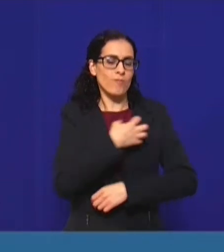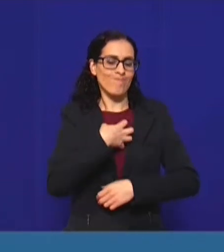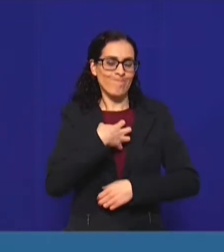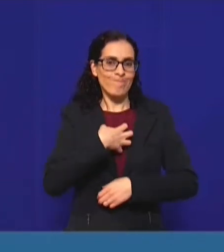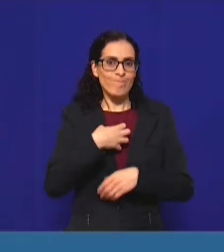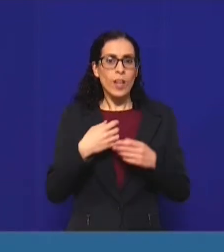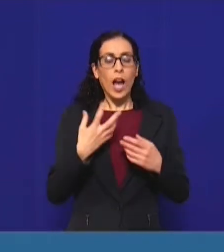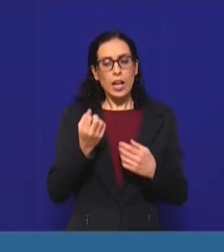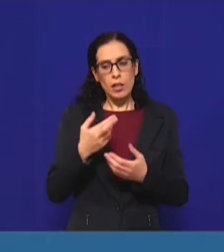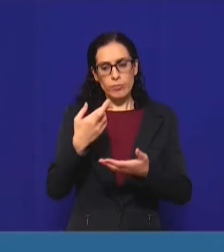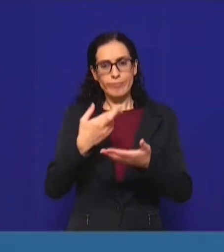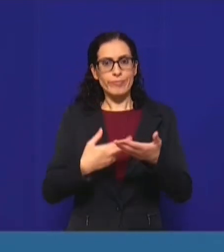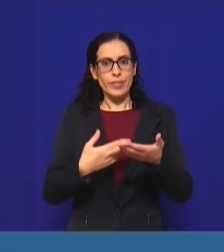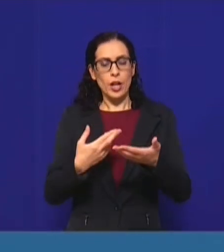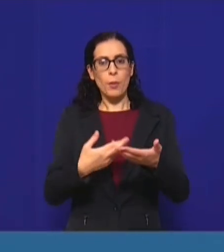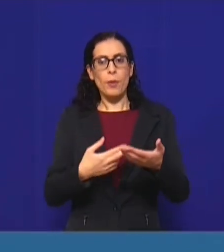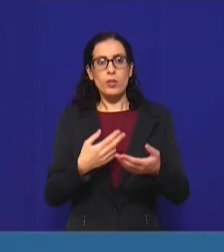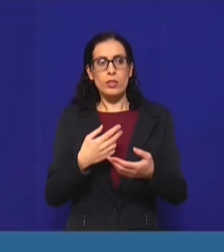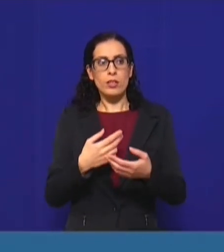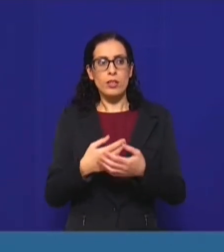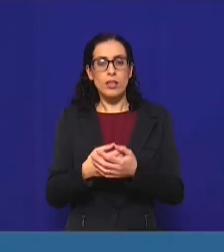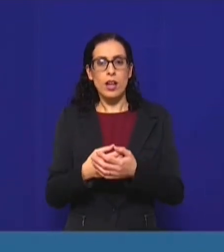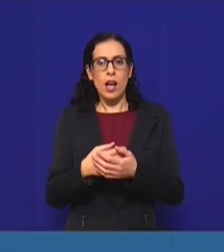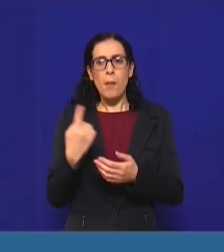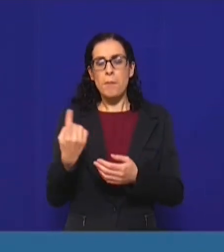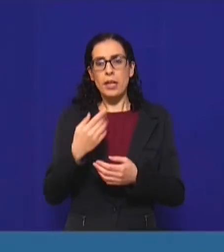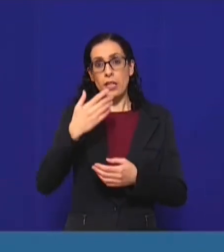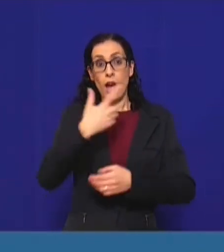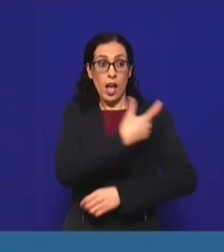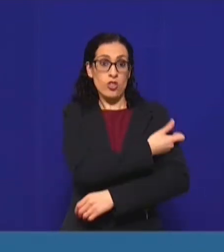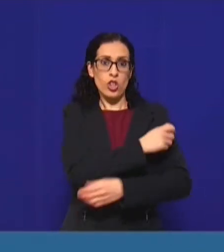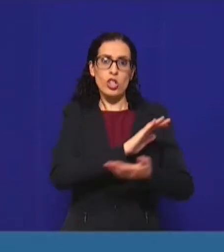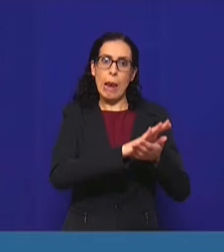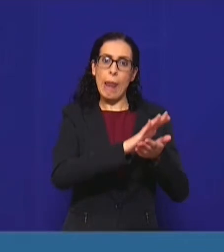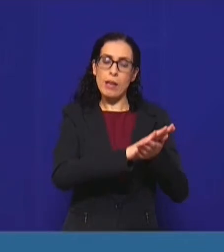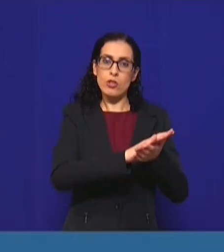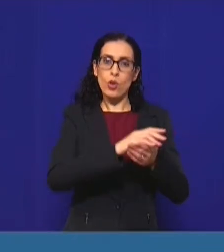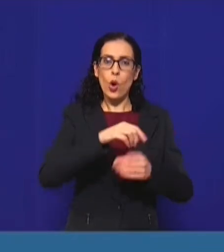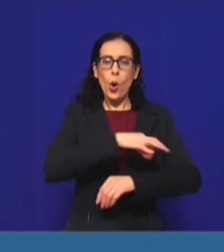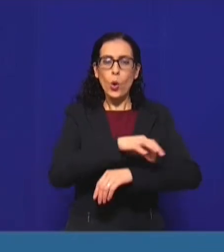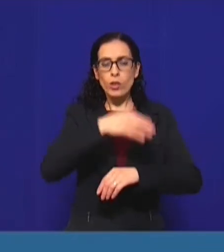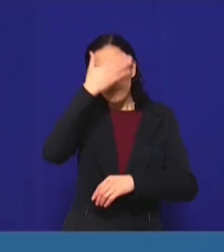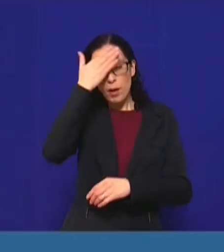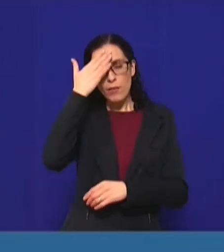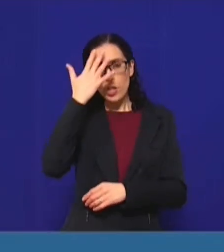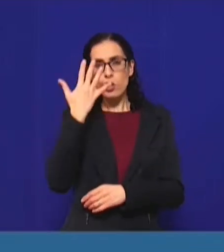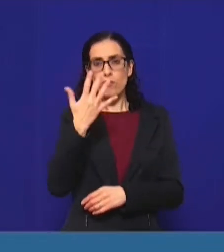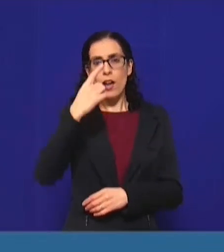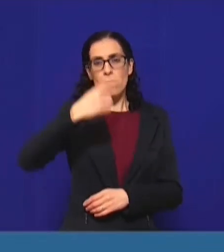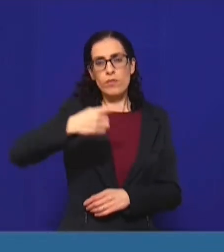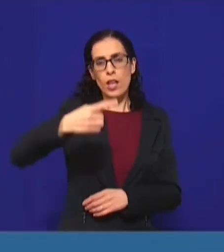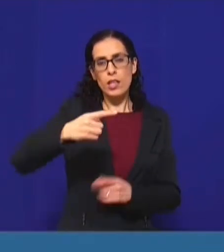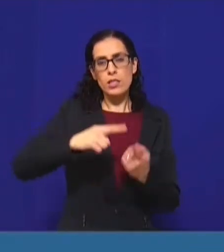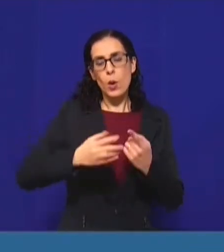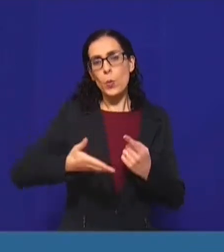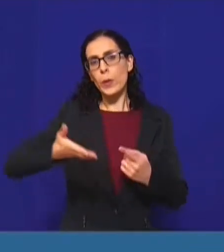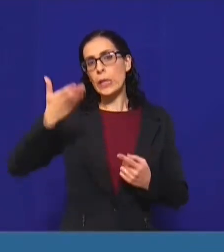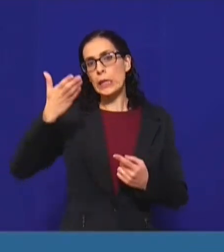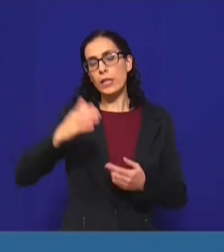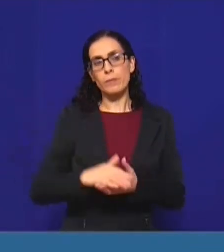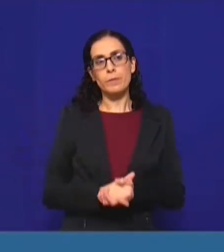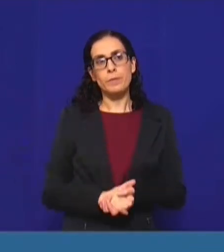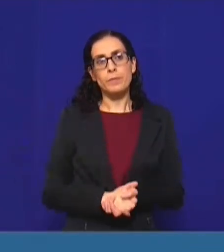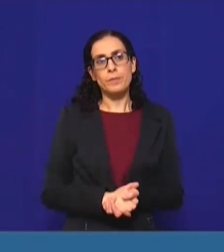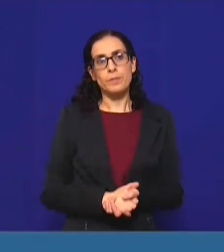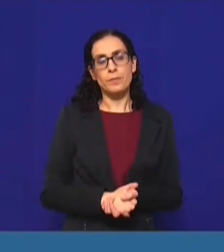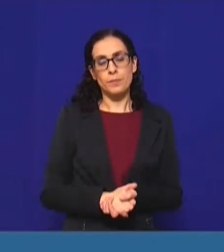had reports of people who have been sick for over 5 days due to the vaccine. Thank you. Mela, meta nħarsu lejn